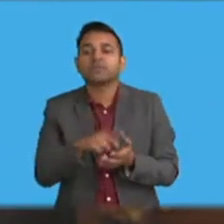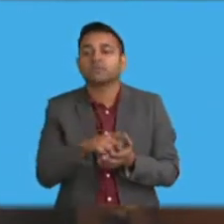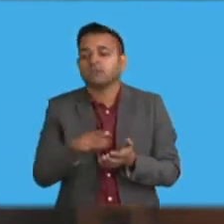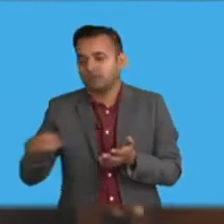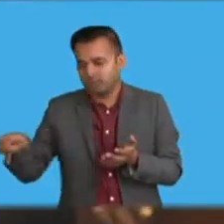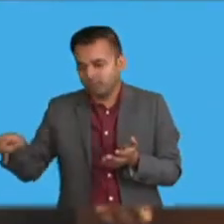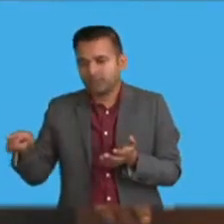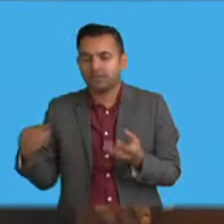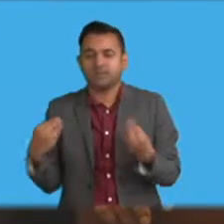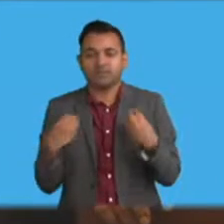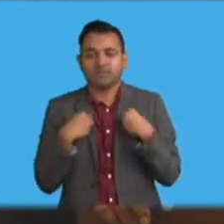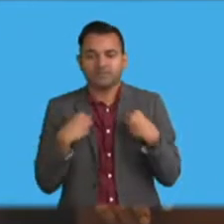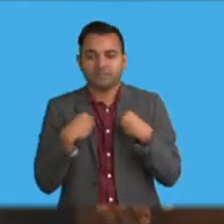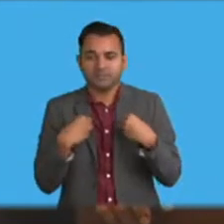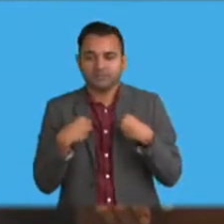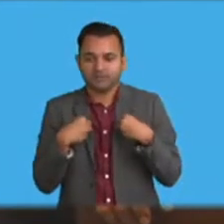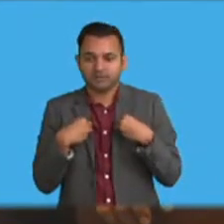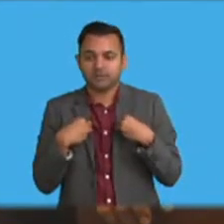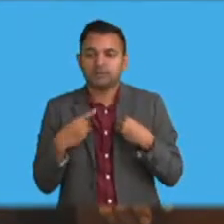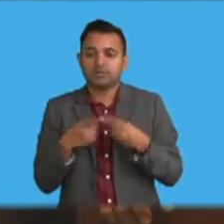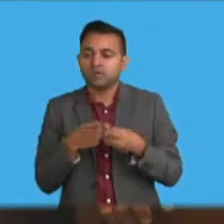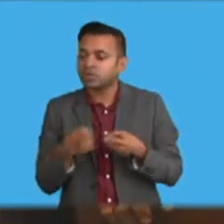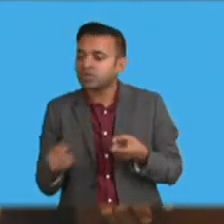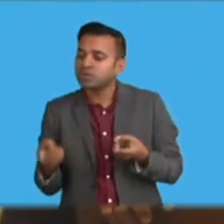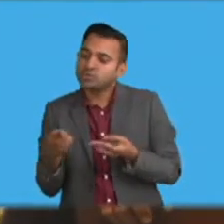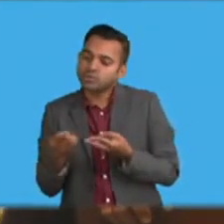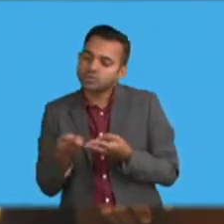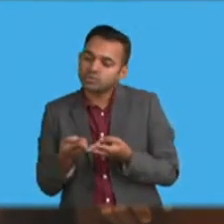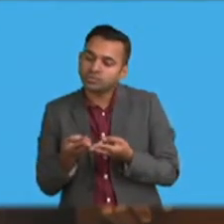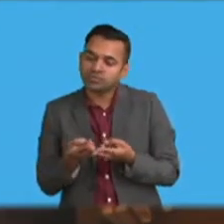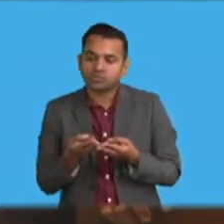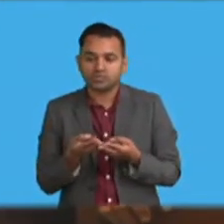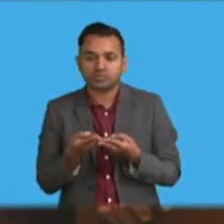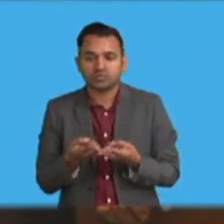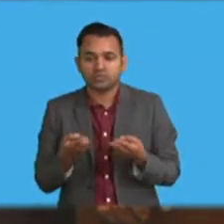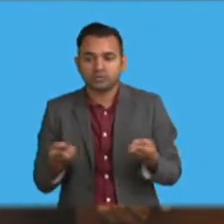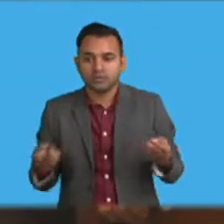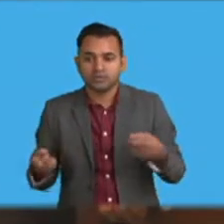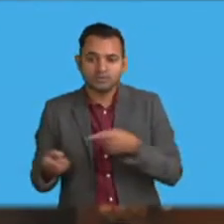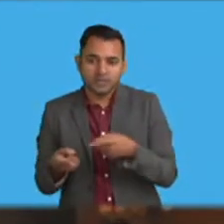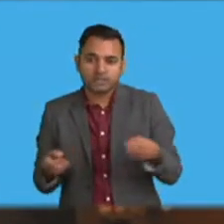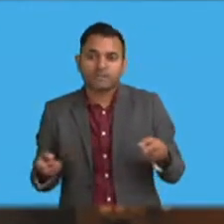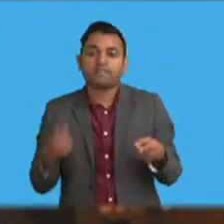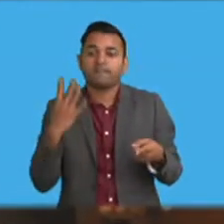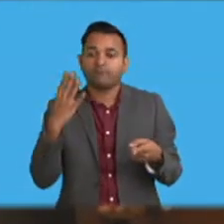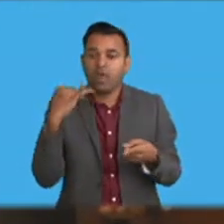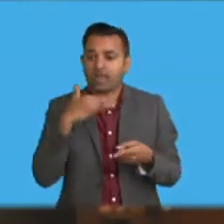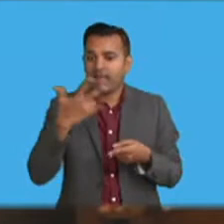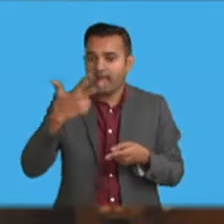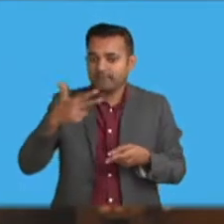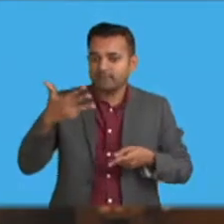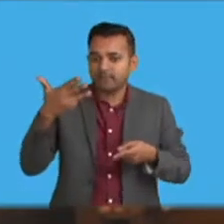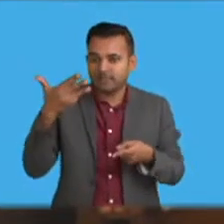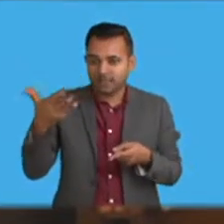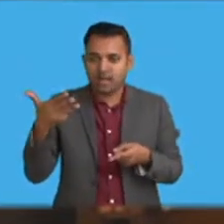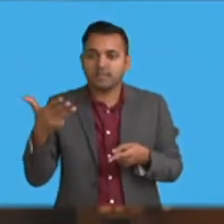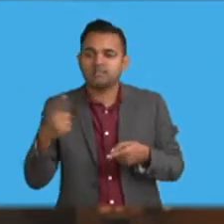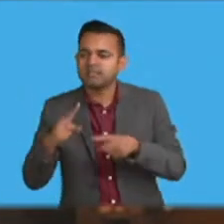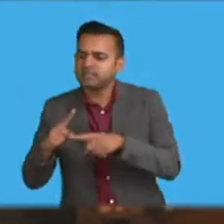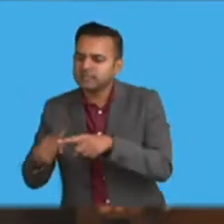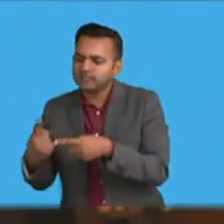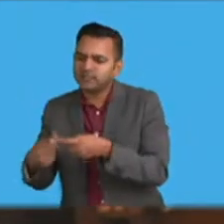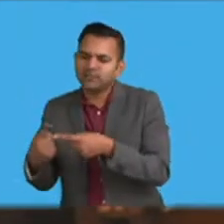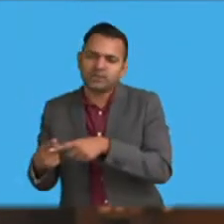to pool together their resources, obviously, and start businesses. And currently there are 489 cooperatives formally